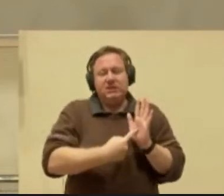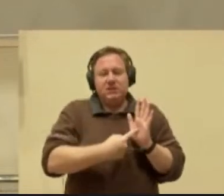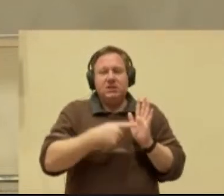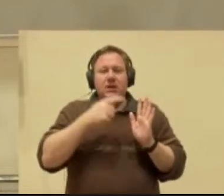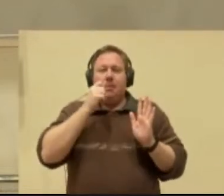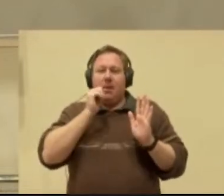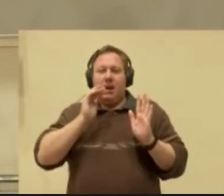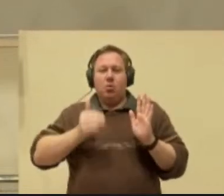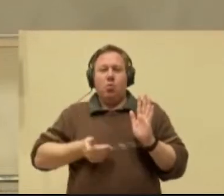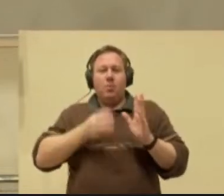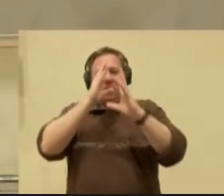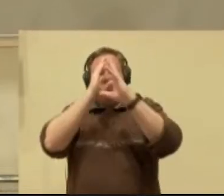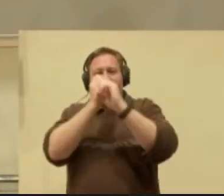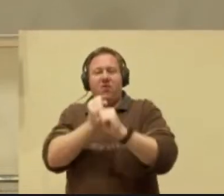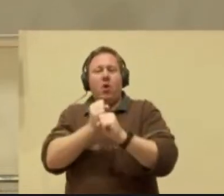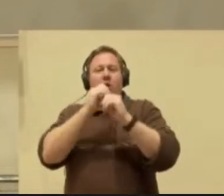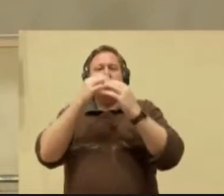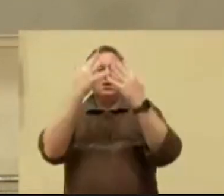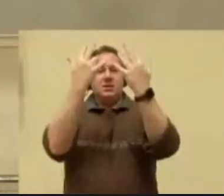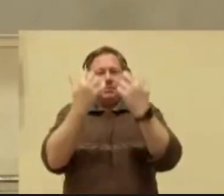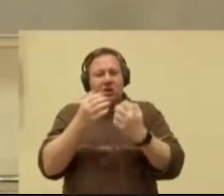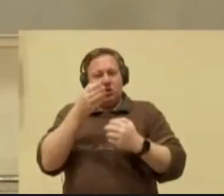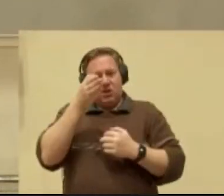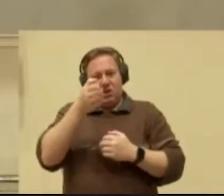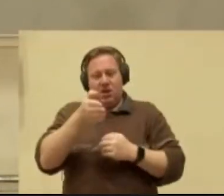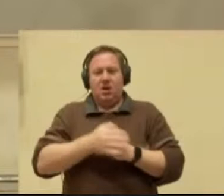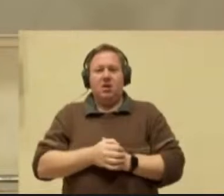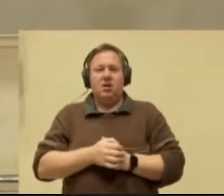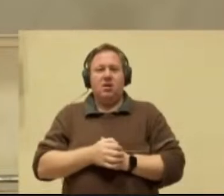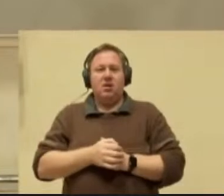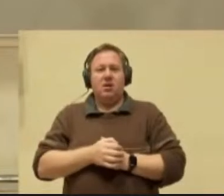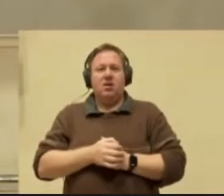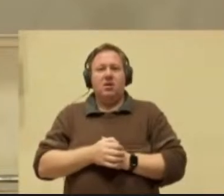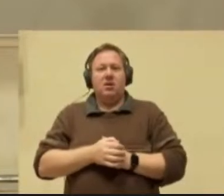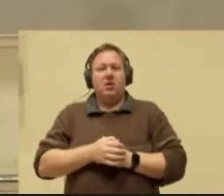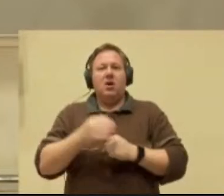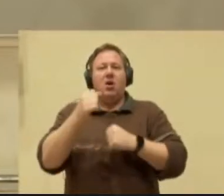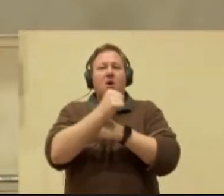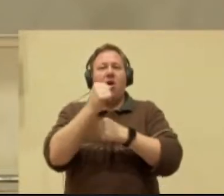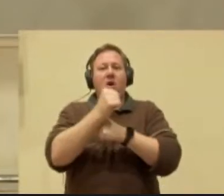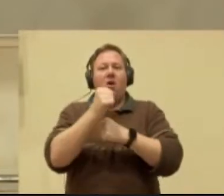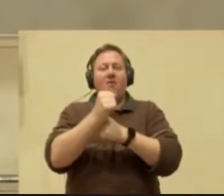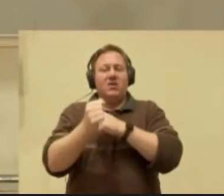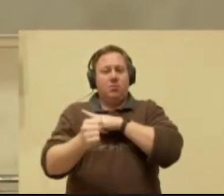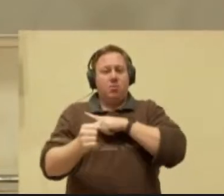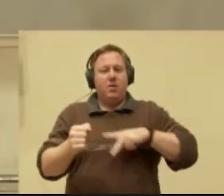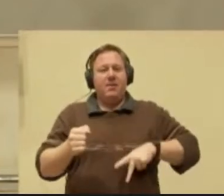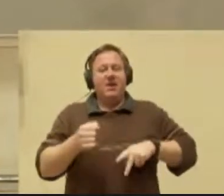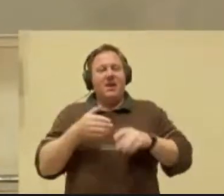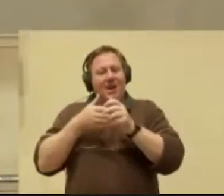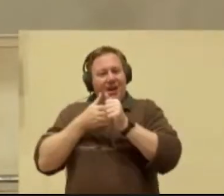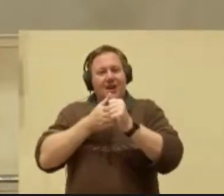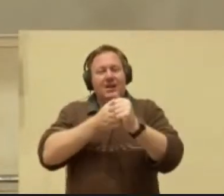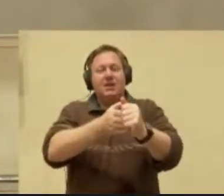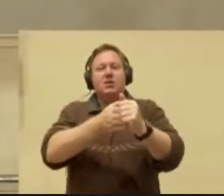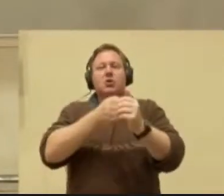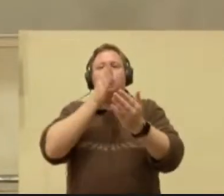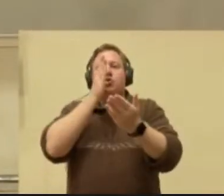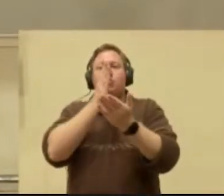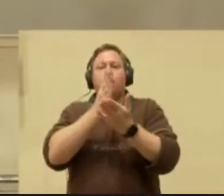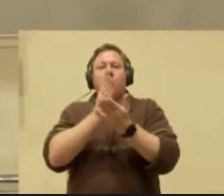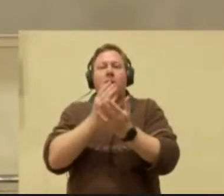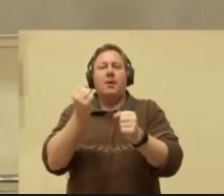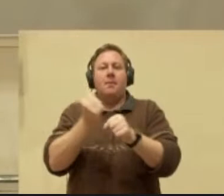and have commenced led by the office of the premier to ensure such an alignment we